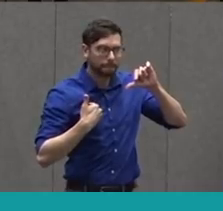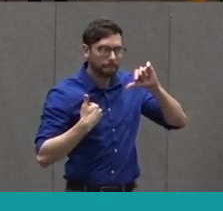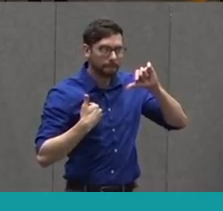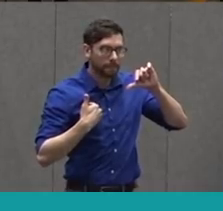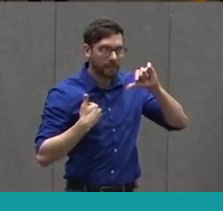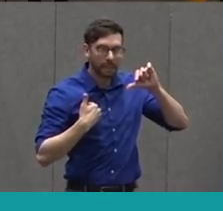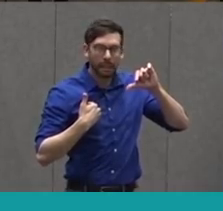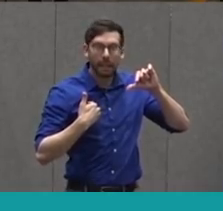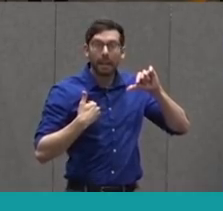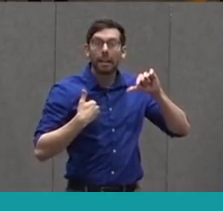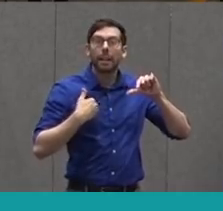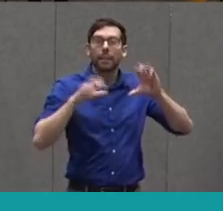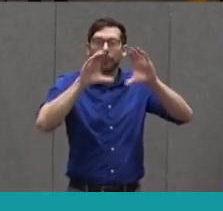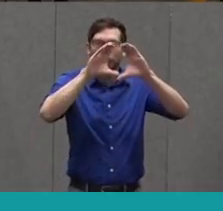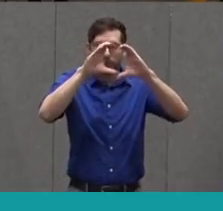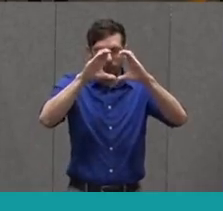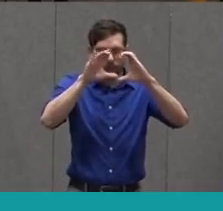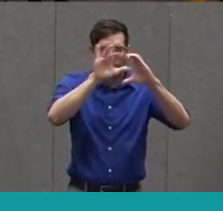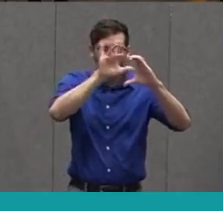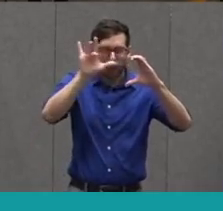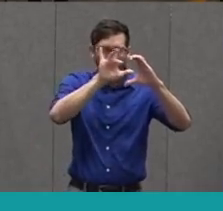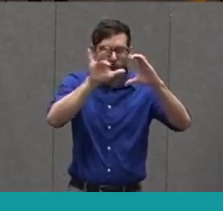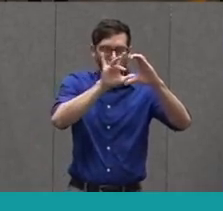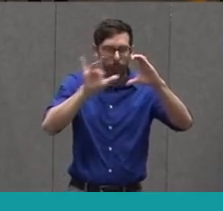through. Hopefully you can see that.